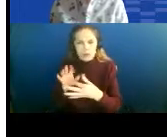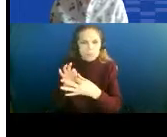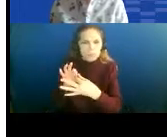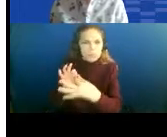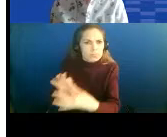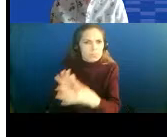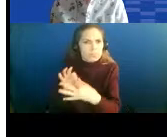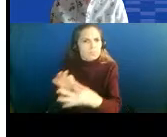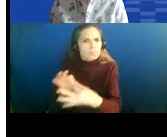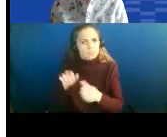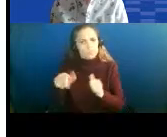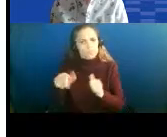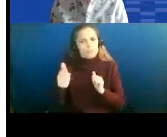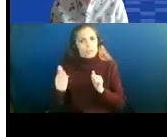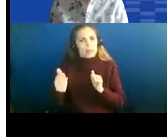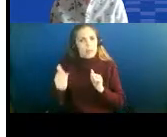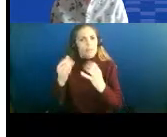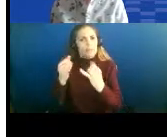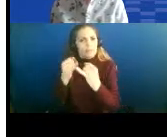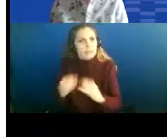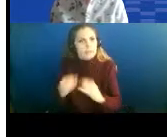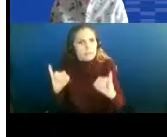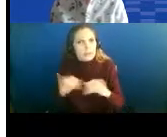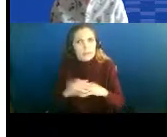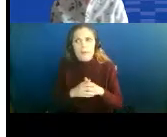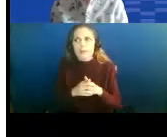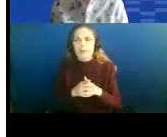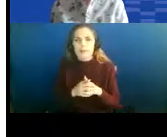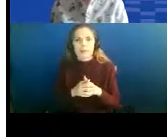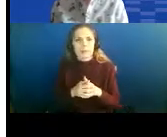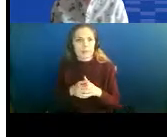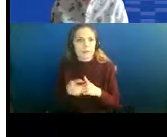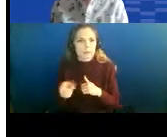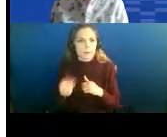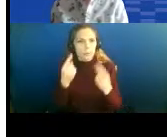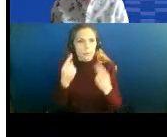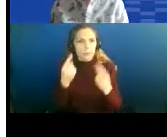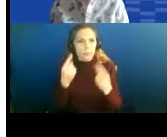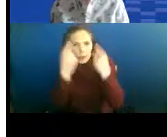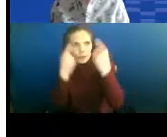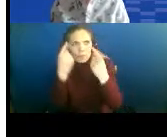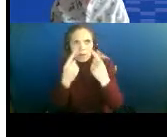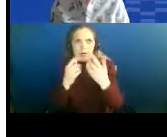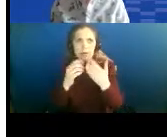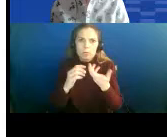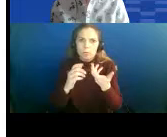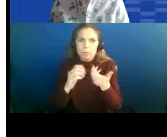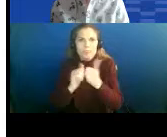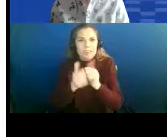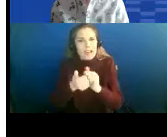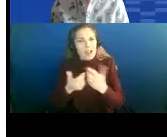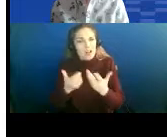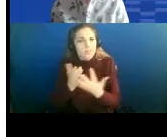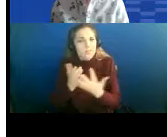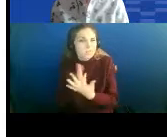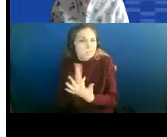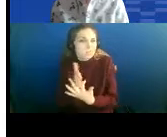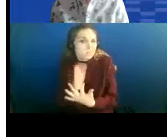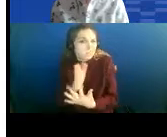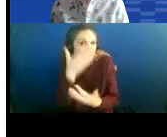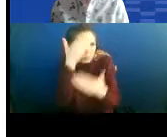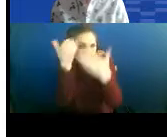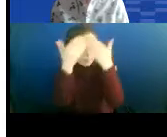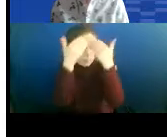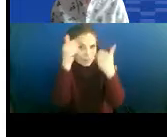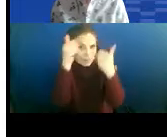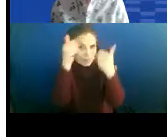and independence, important when we're thinking about caring and about living with dementia. Third, we started with an orientation